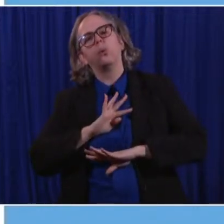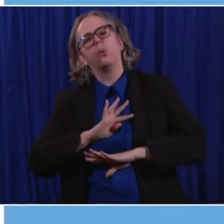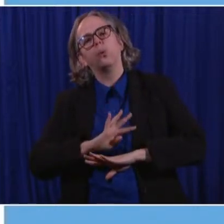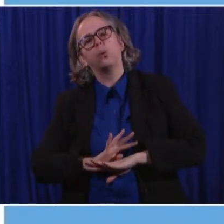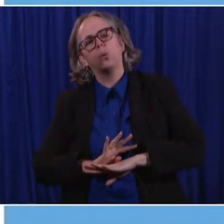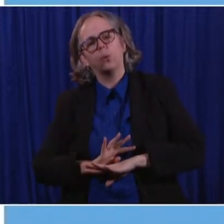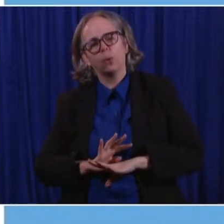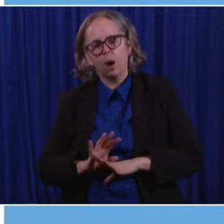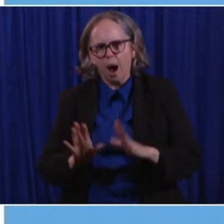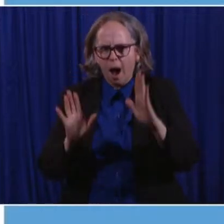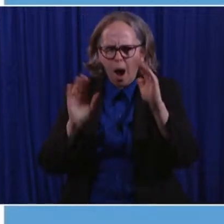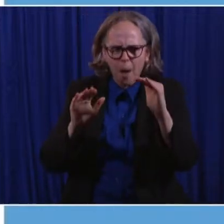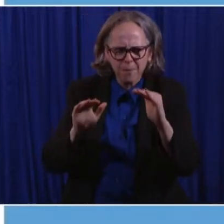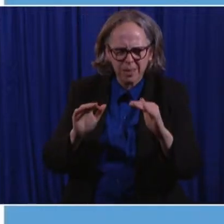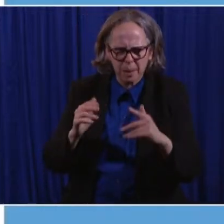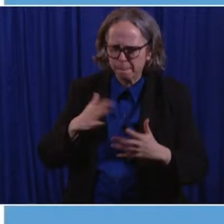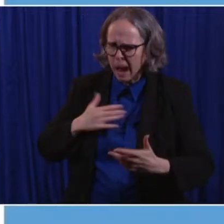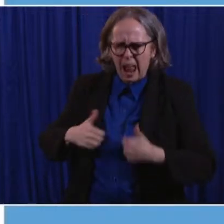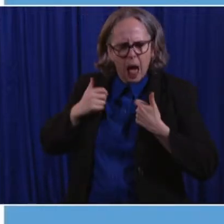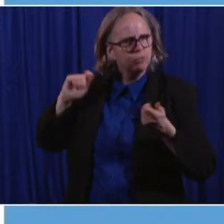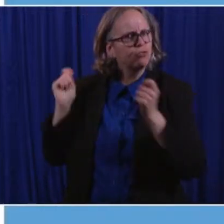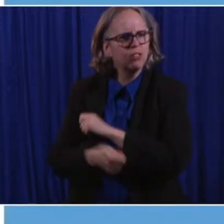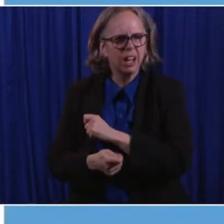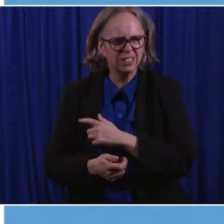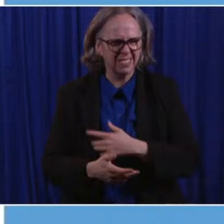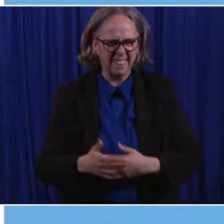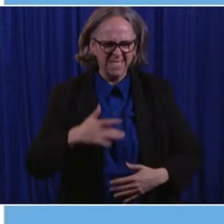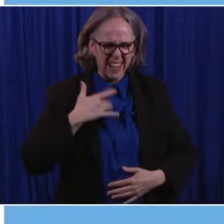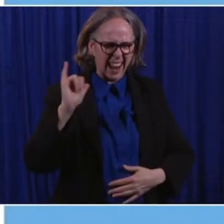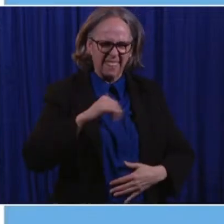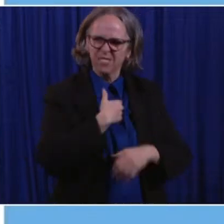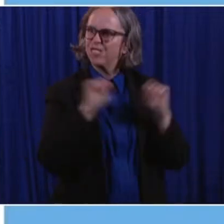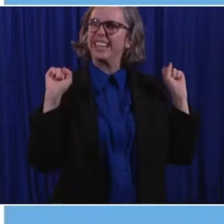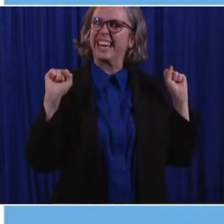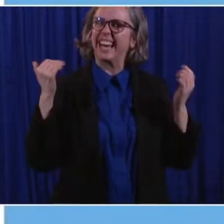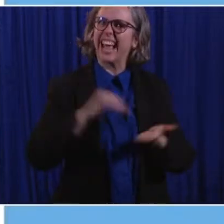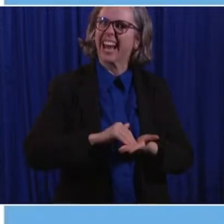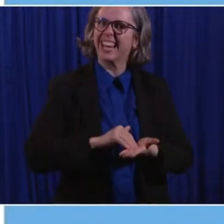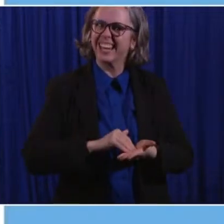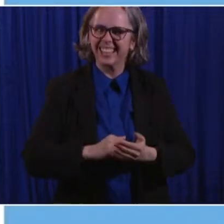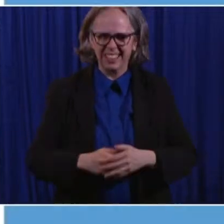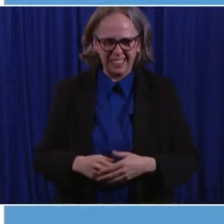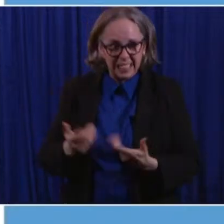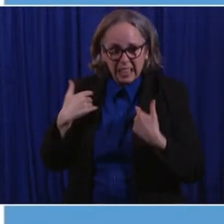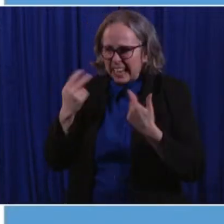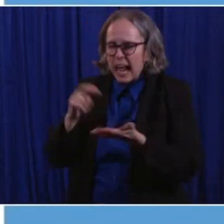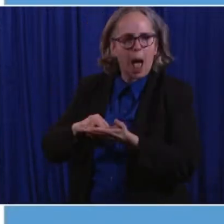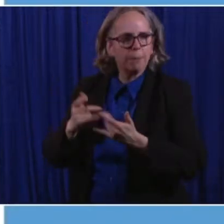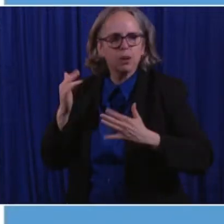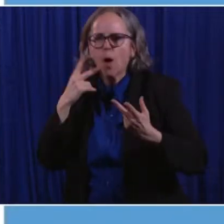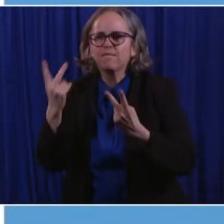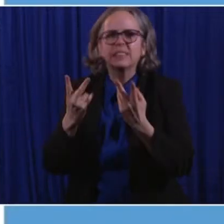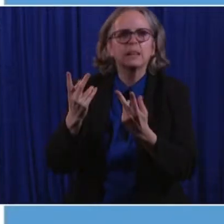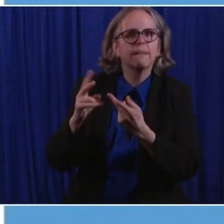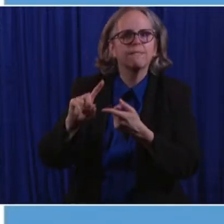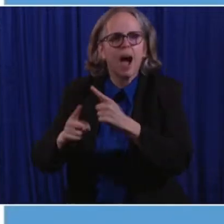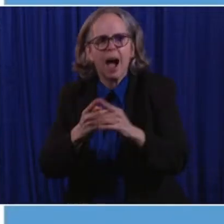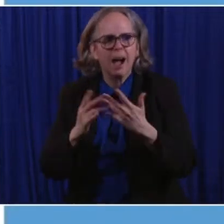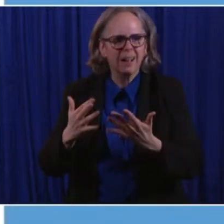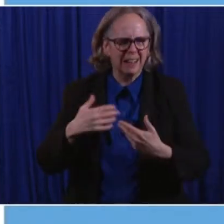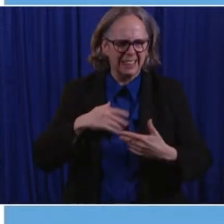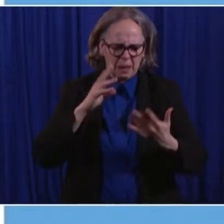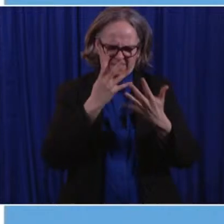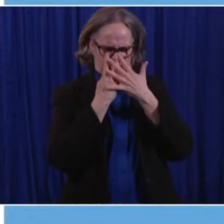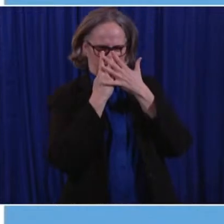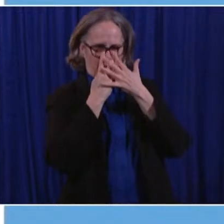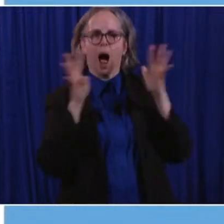It's changed my life. It feels like we've got our freedom back. We can get out and go around and visit people. I'm out of the cage now.